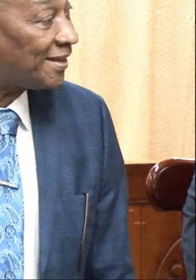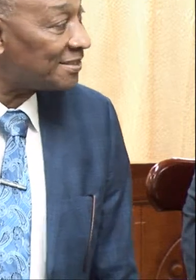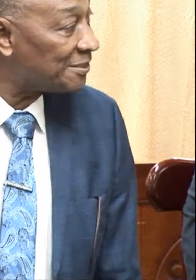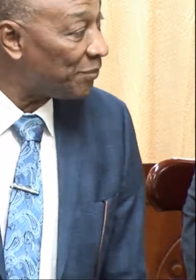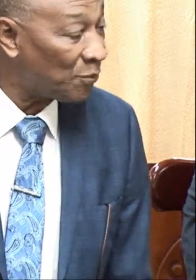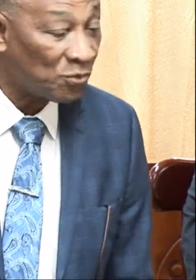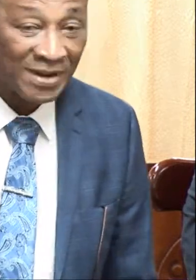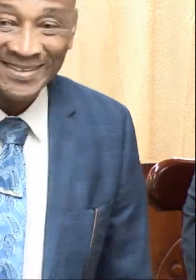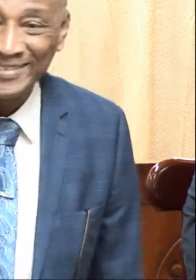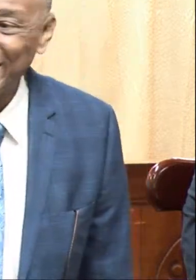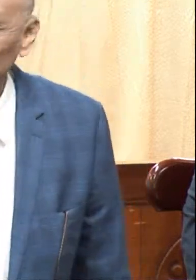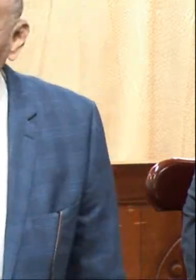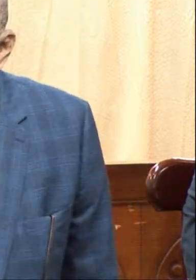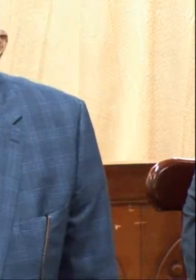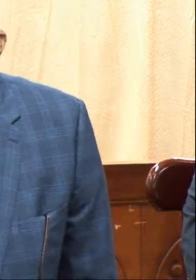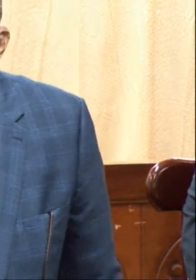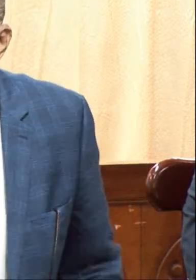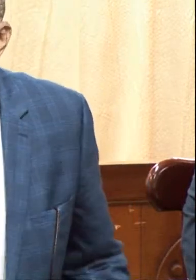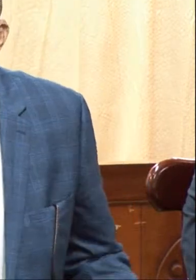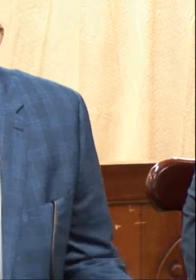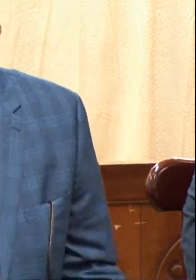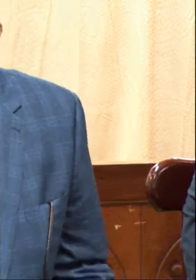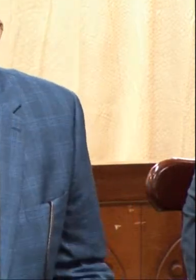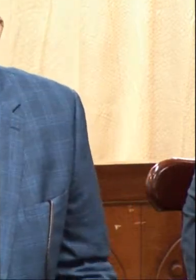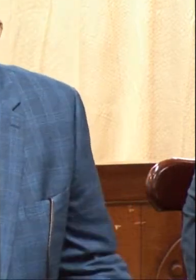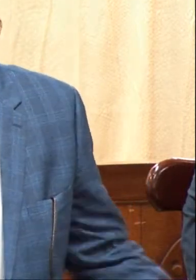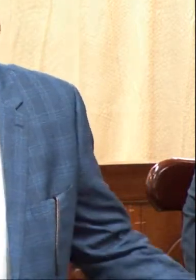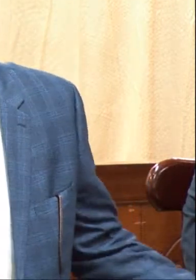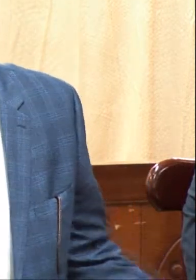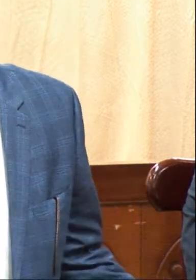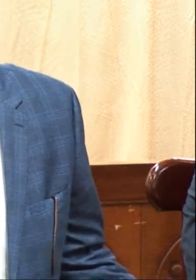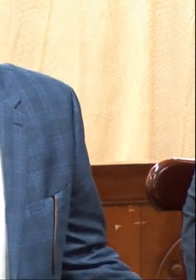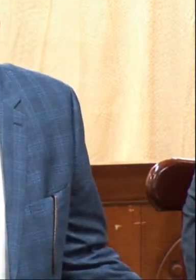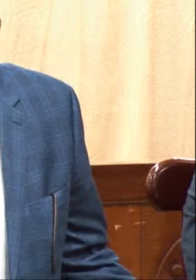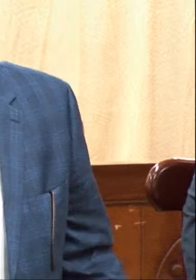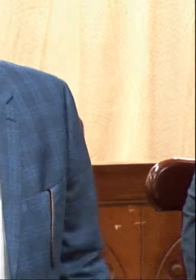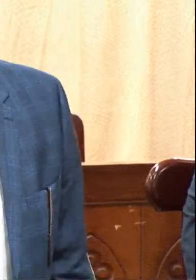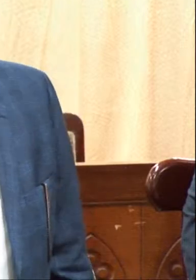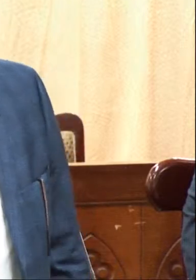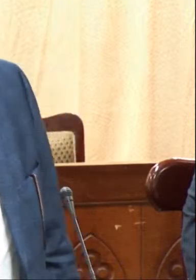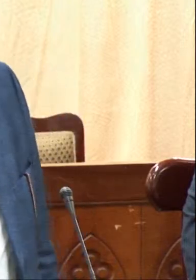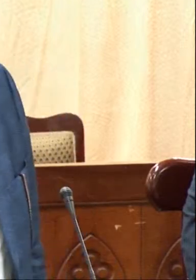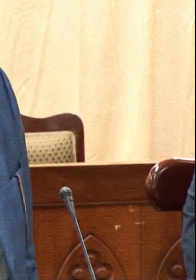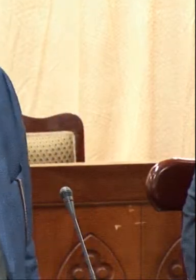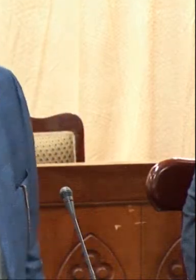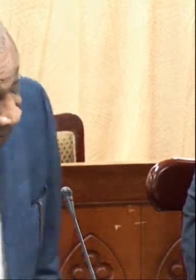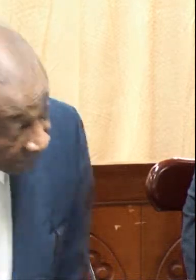this debate will run into next week? It's common courtesy. It's absolute information.